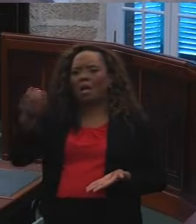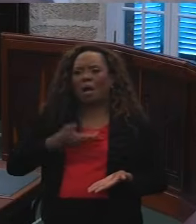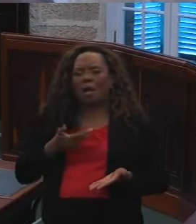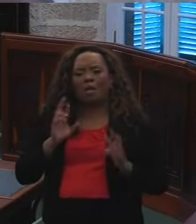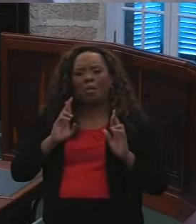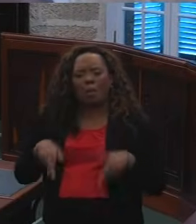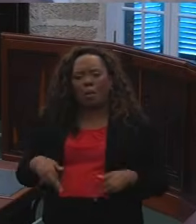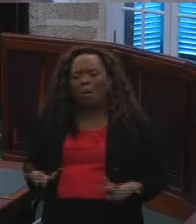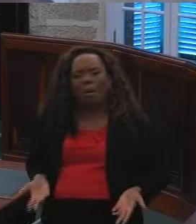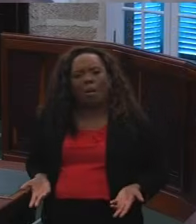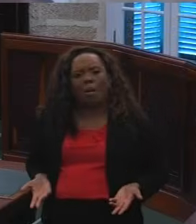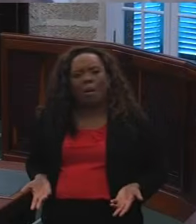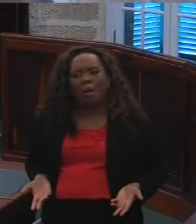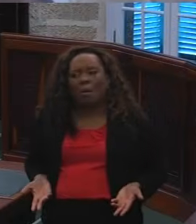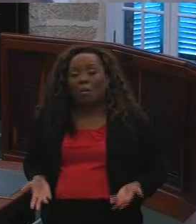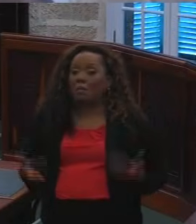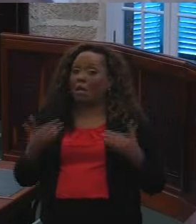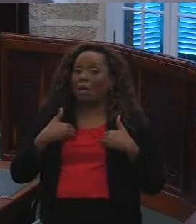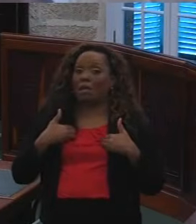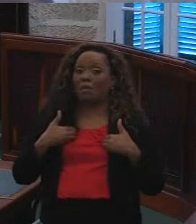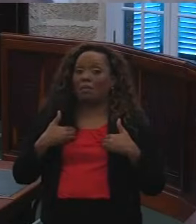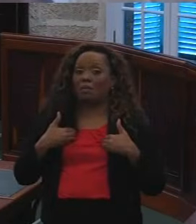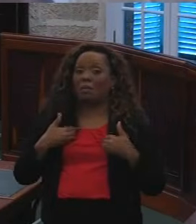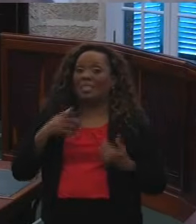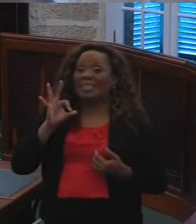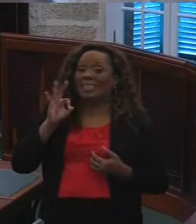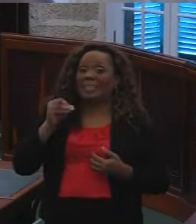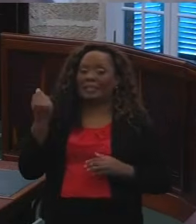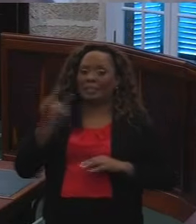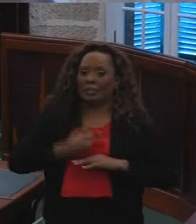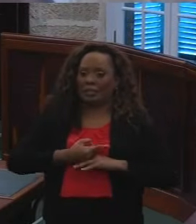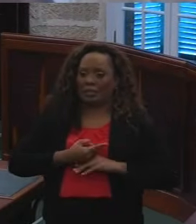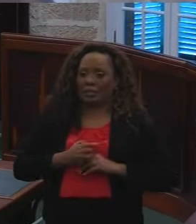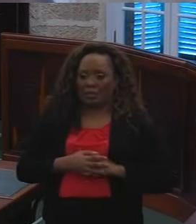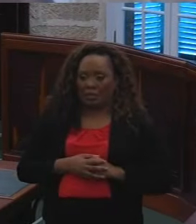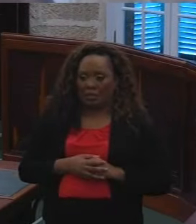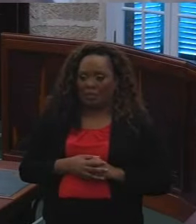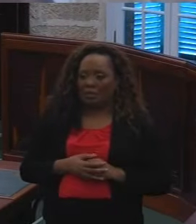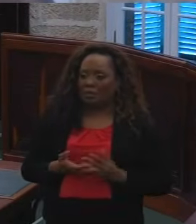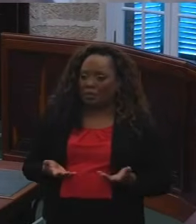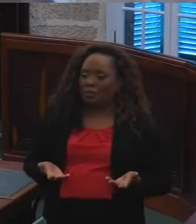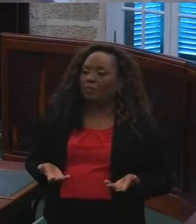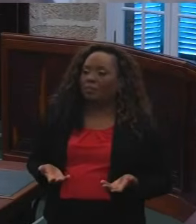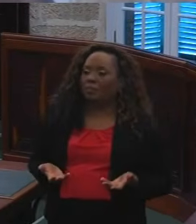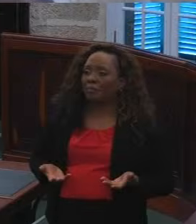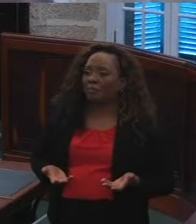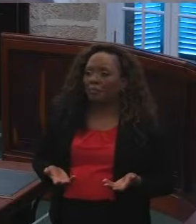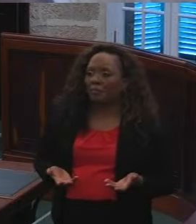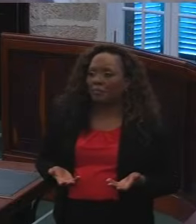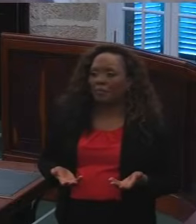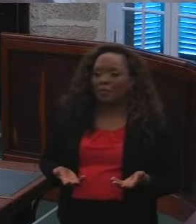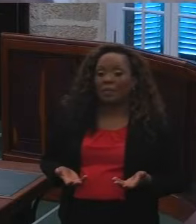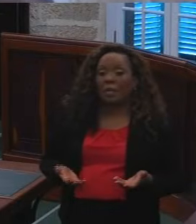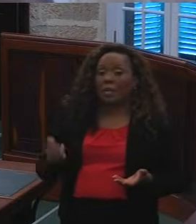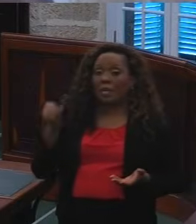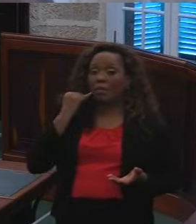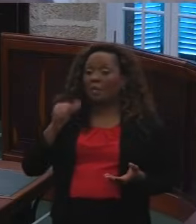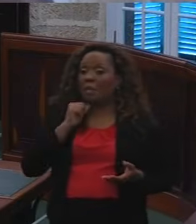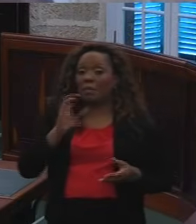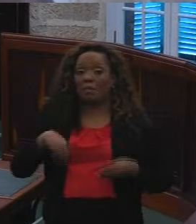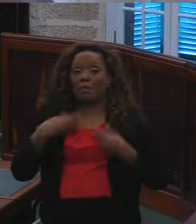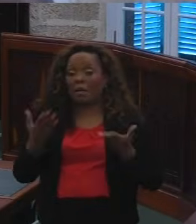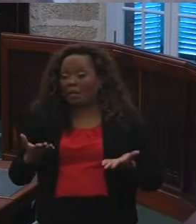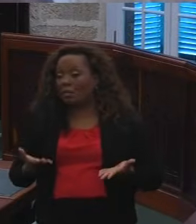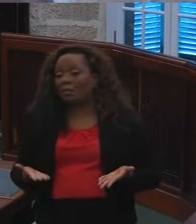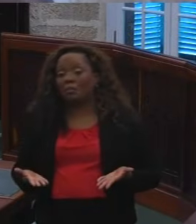of notice. So you got 90 days too. And they said the registration may be revoked after giving 1